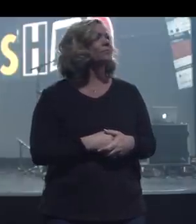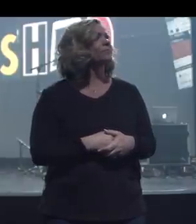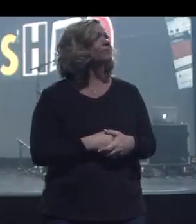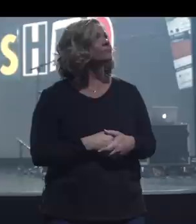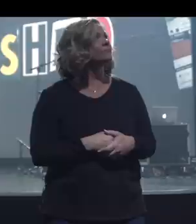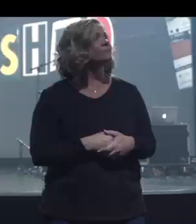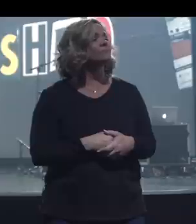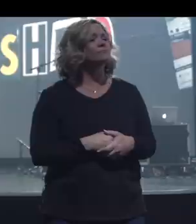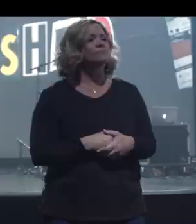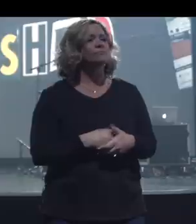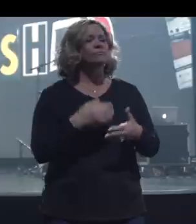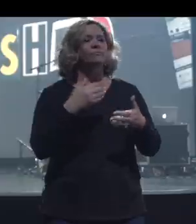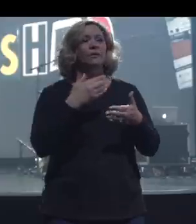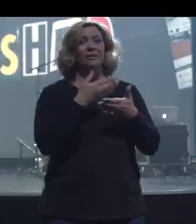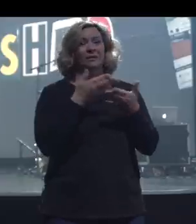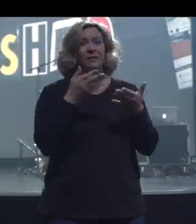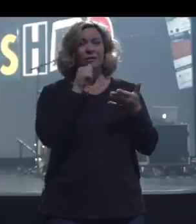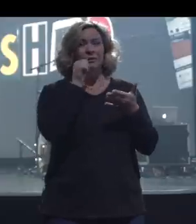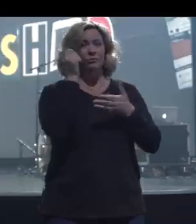You don't realize it,